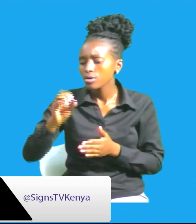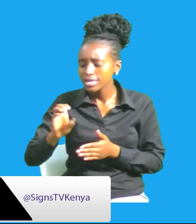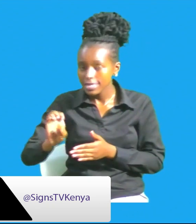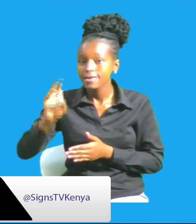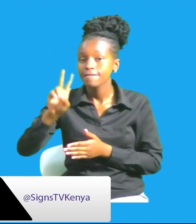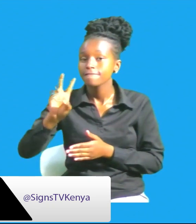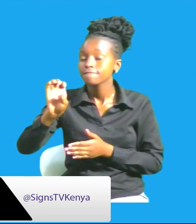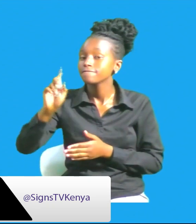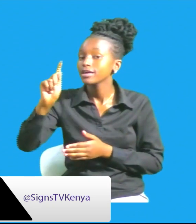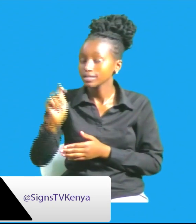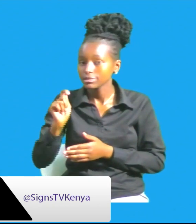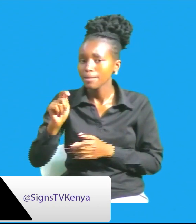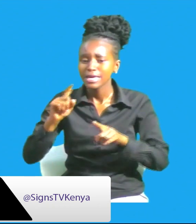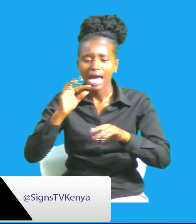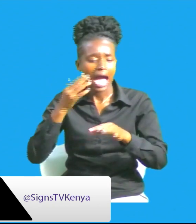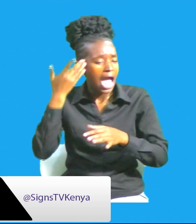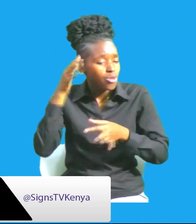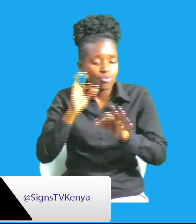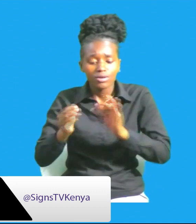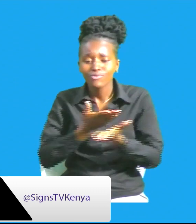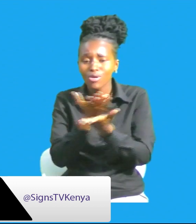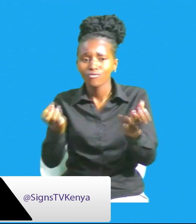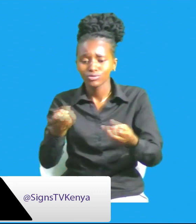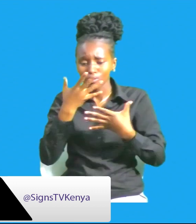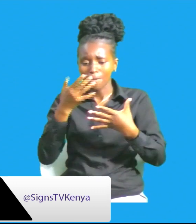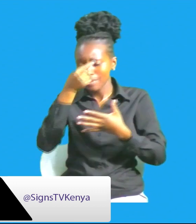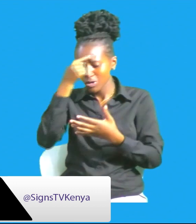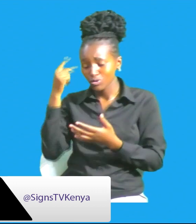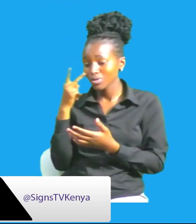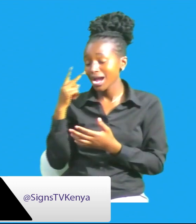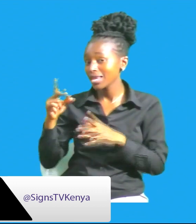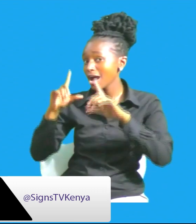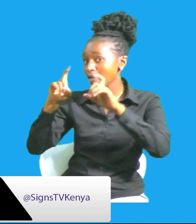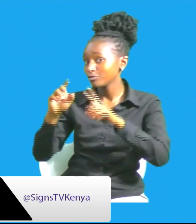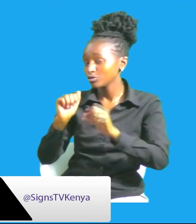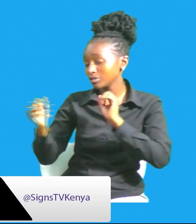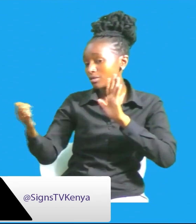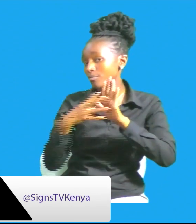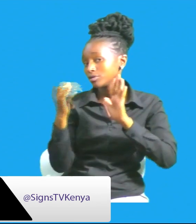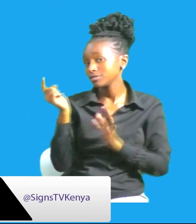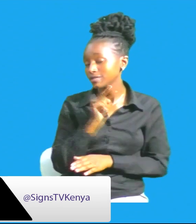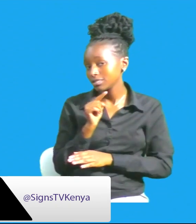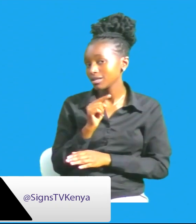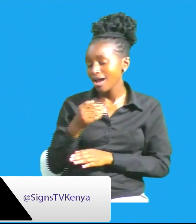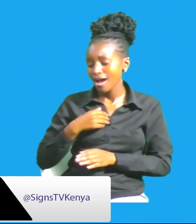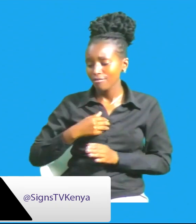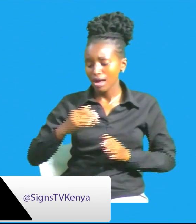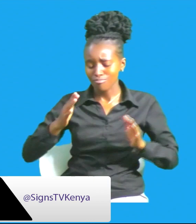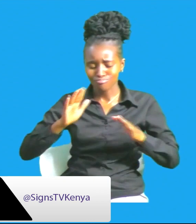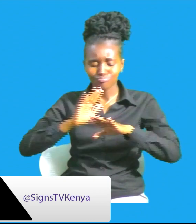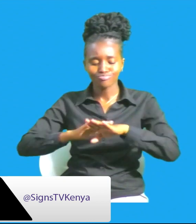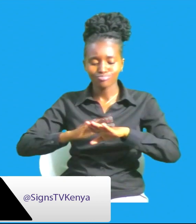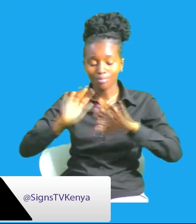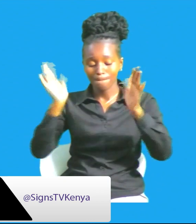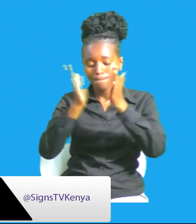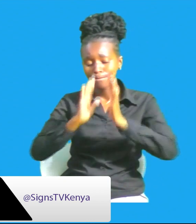because clearly from the photos that Yvette you post, she is this lady with a very good figure, very curvaceous. But